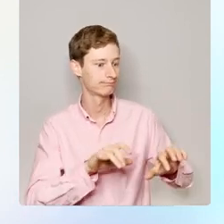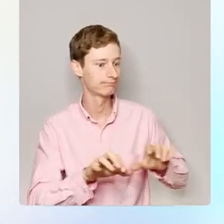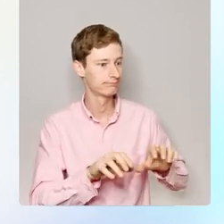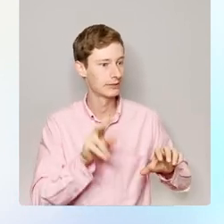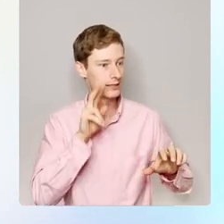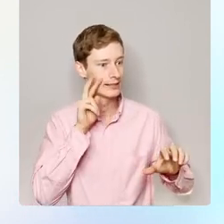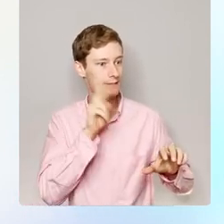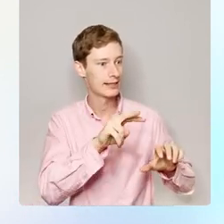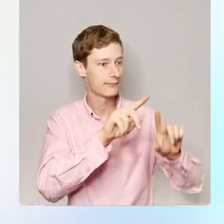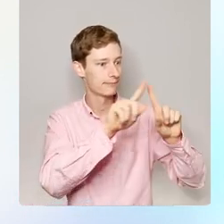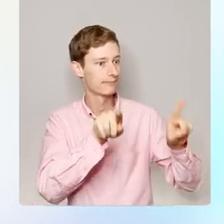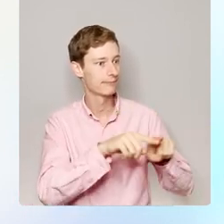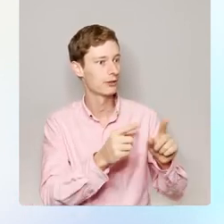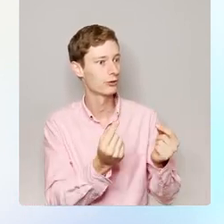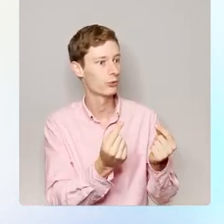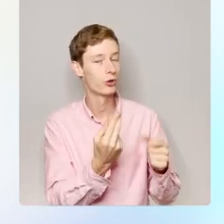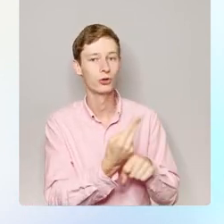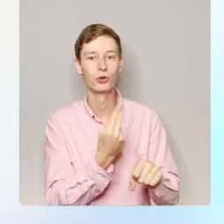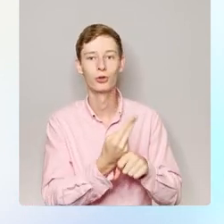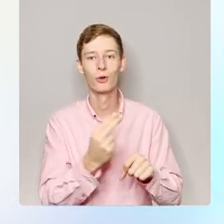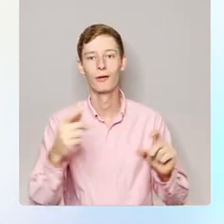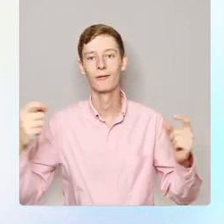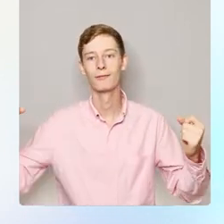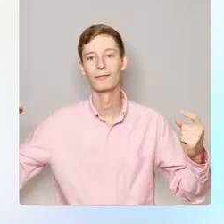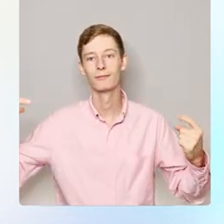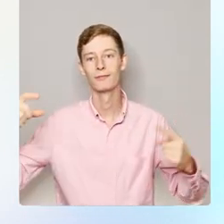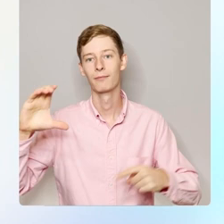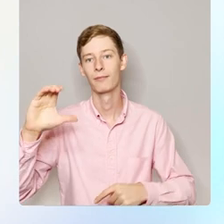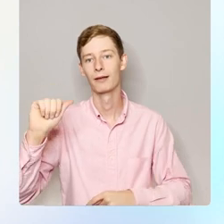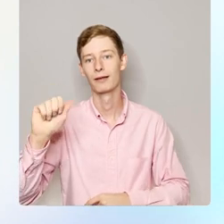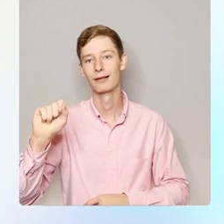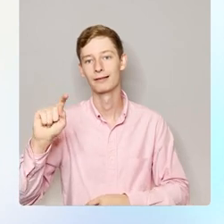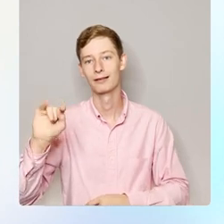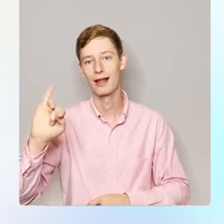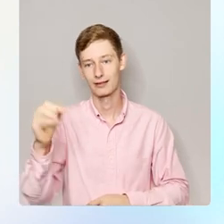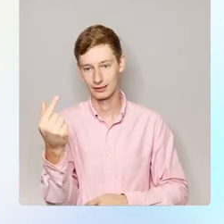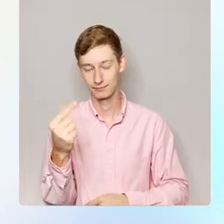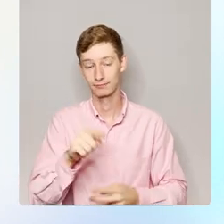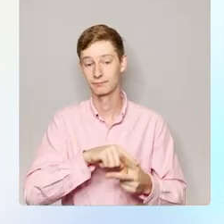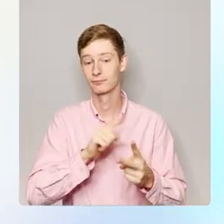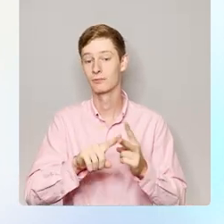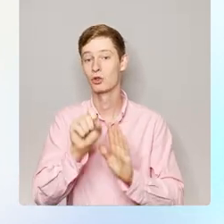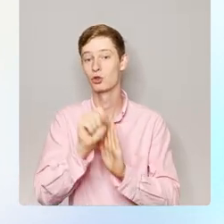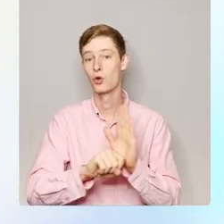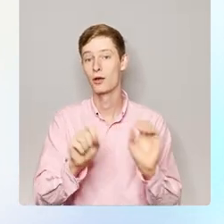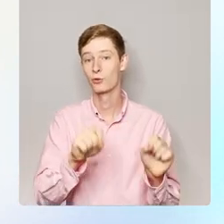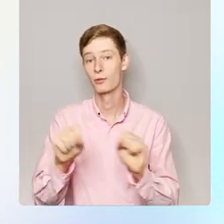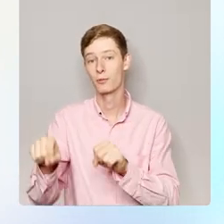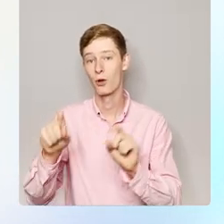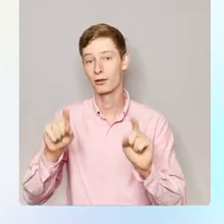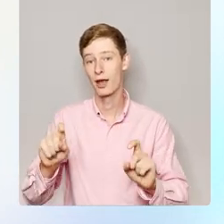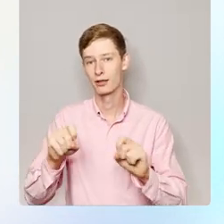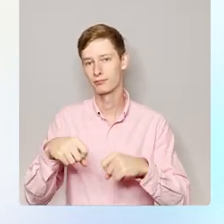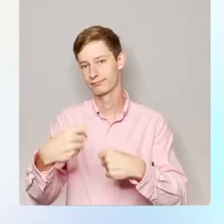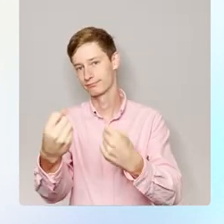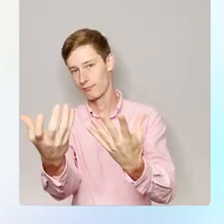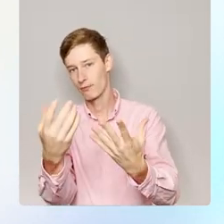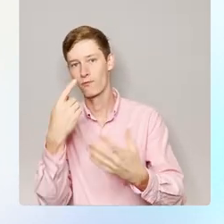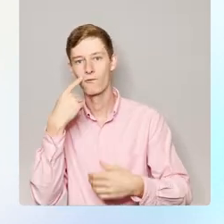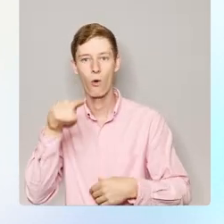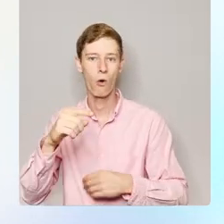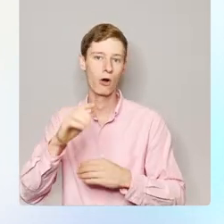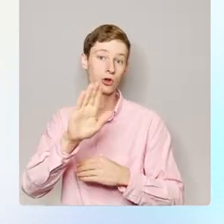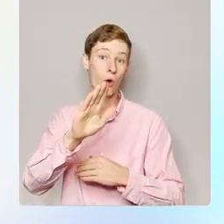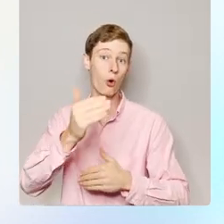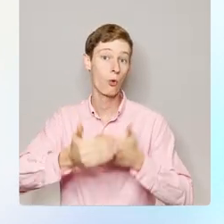the results on your PC via casting. We're also releasing scriptable testing to help automate parts of your